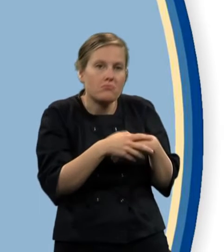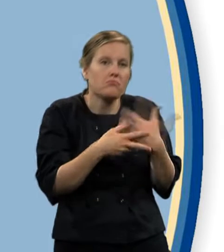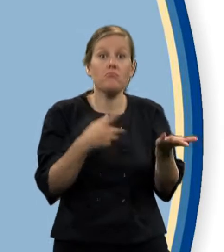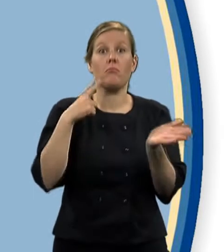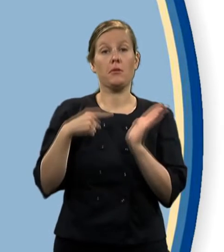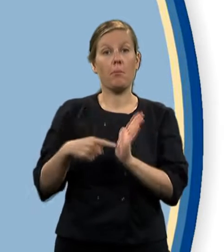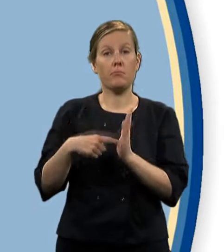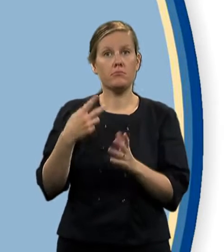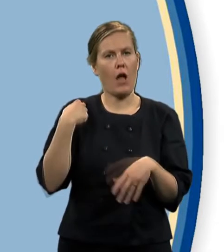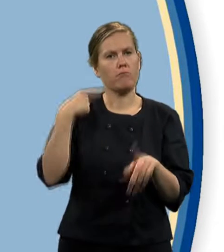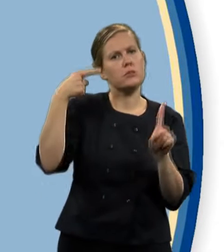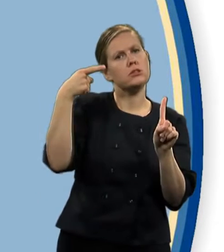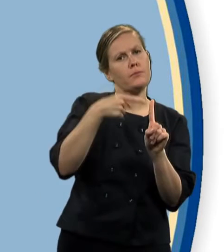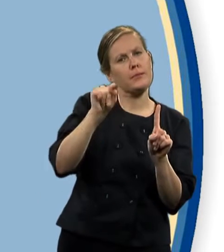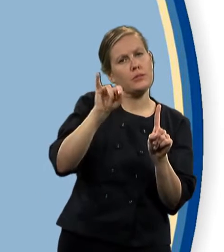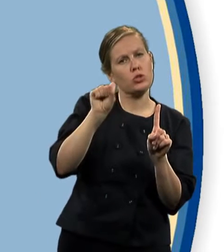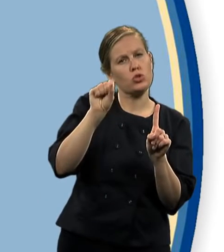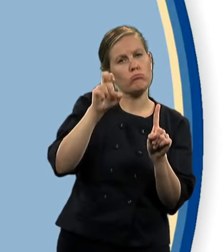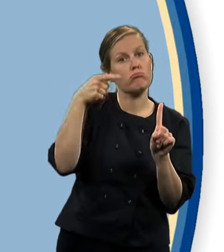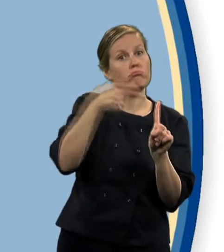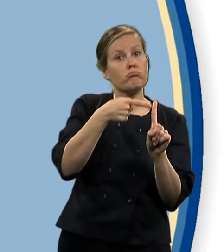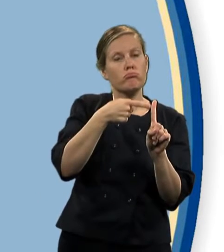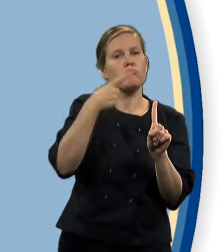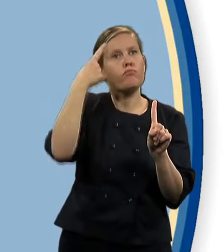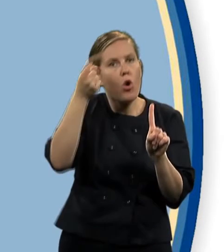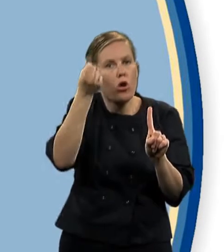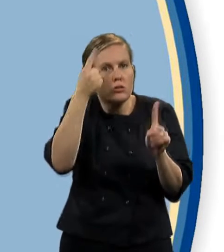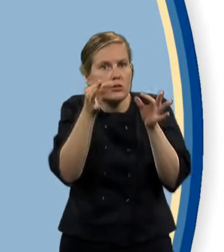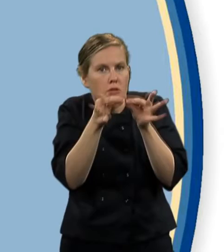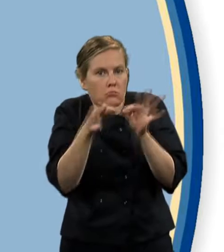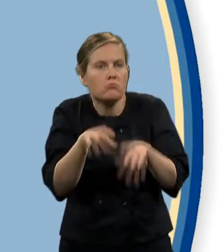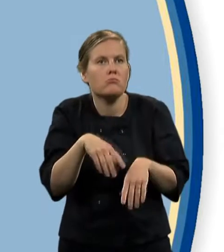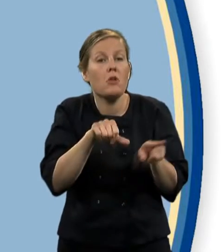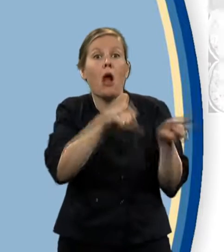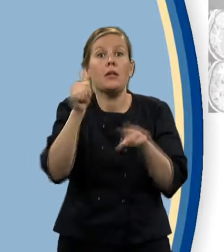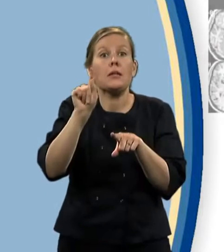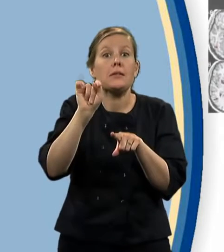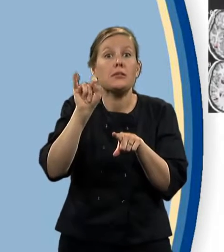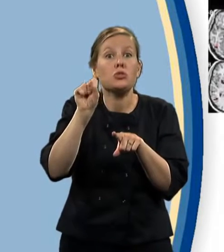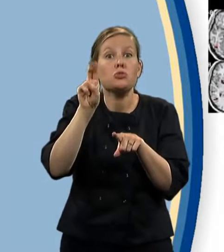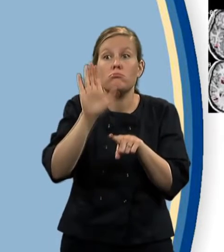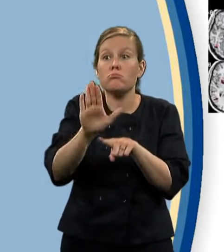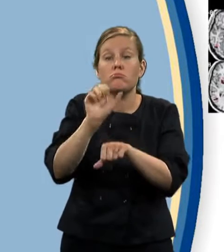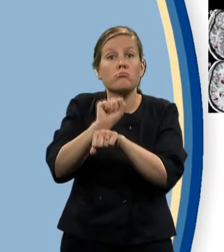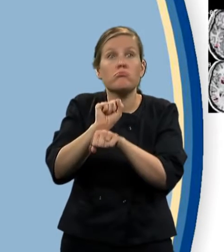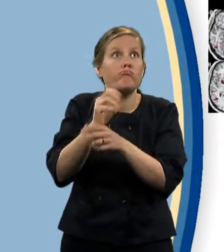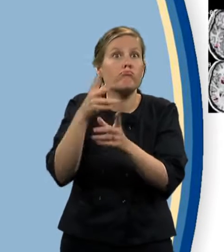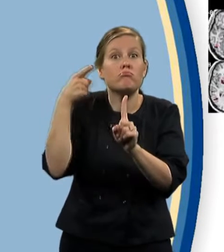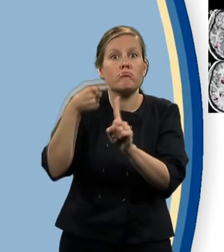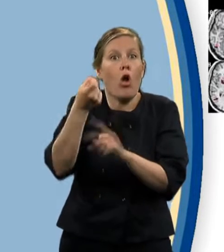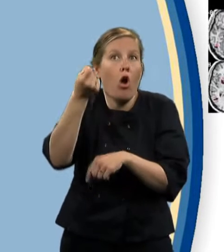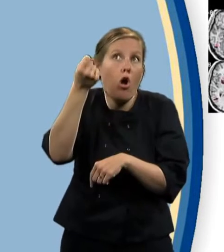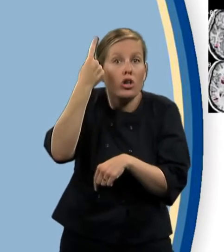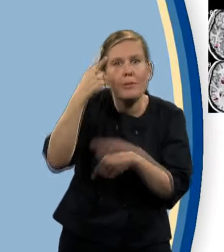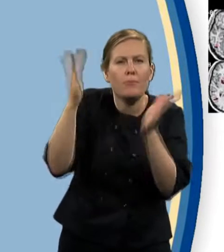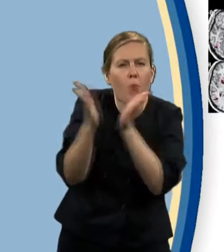highly specific brain tissue to do the job. So there's very specific tissue that's dedicated to how we understand sentences, and